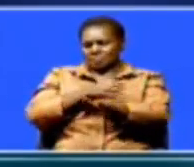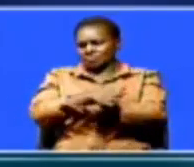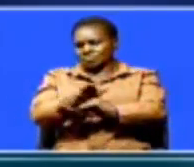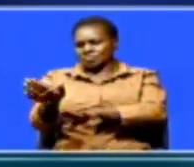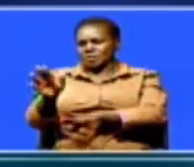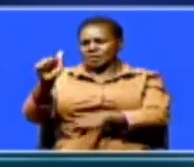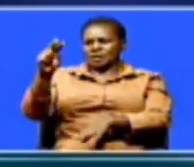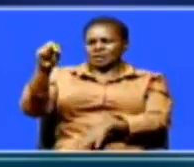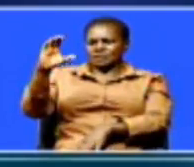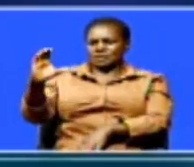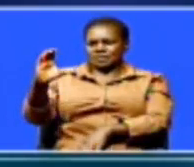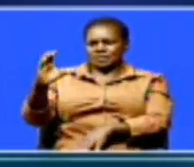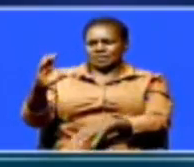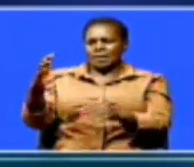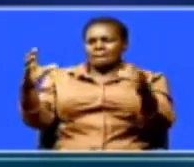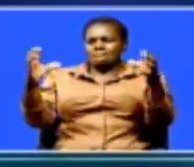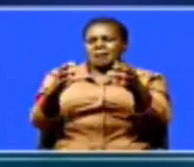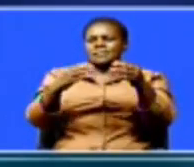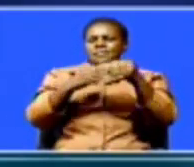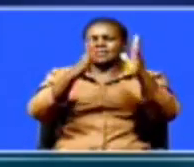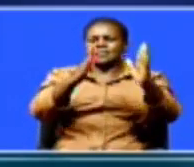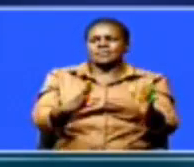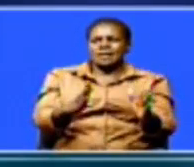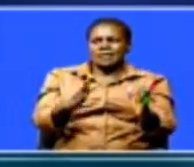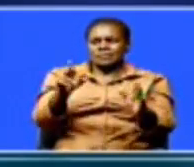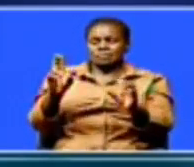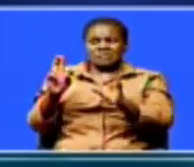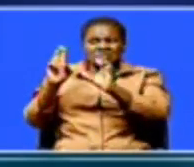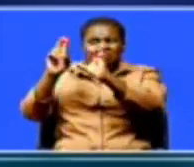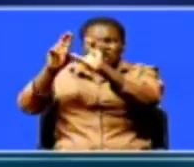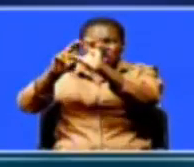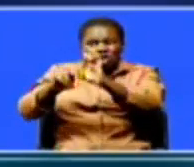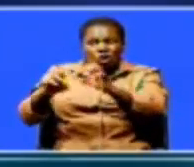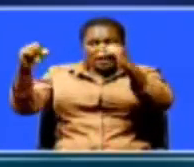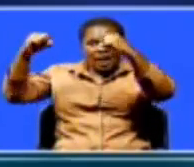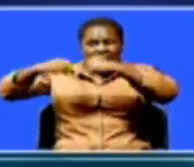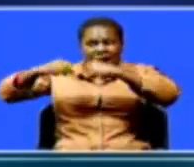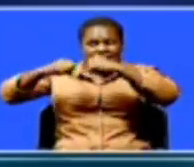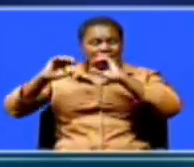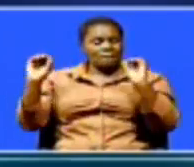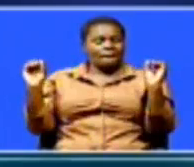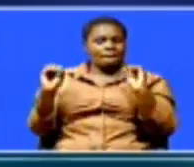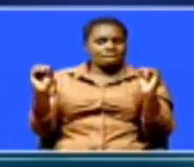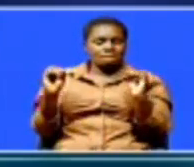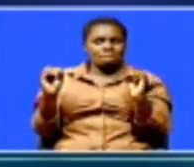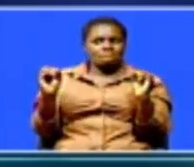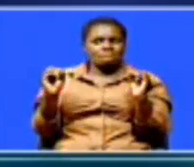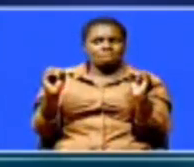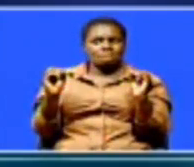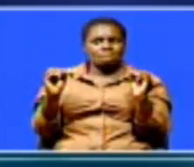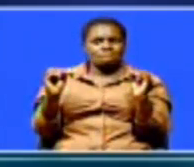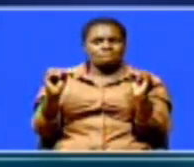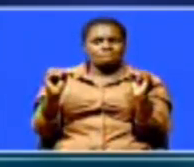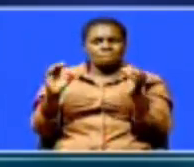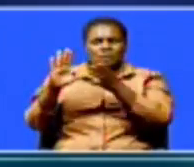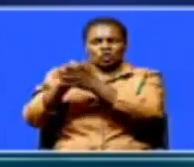party leader there, Musalia Mudavadi, of course, saying they will not be joining any coalition pact, post-election pact with